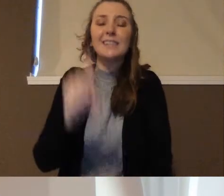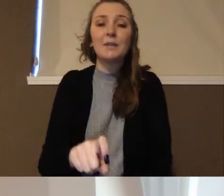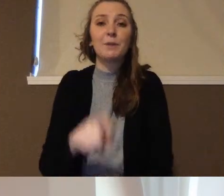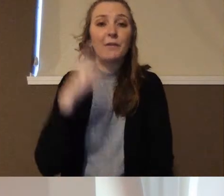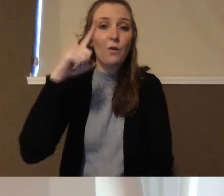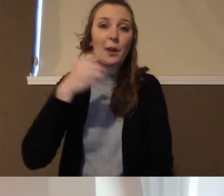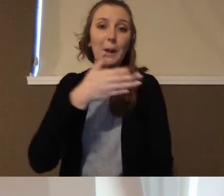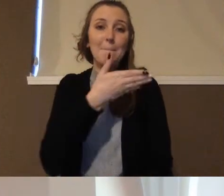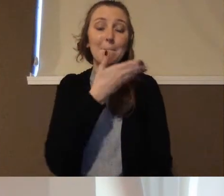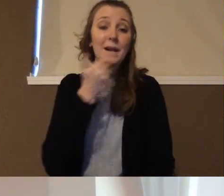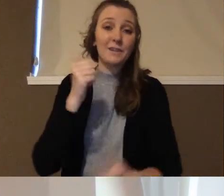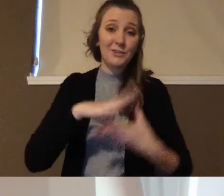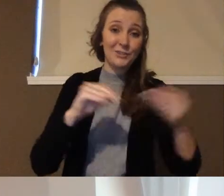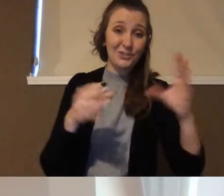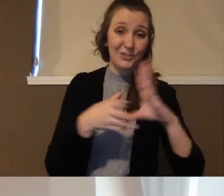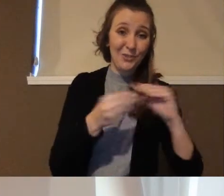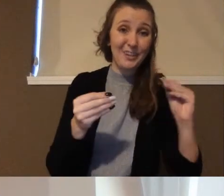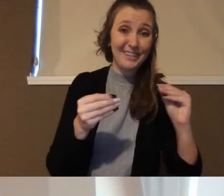living.